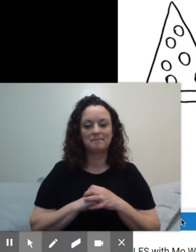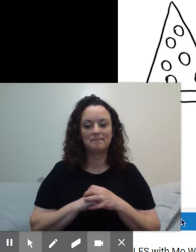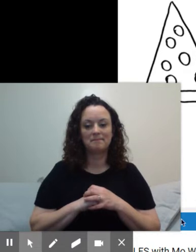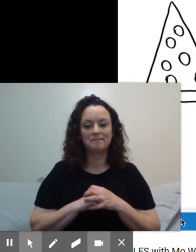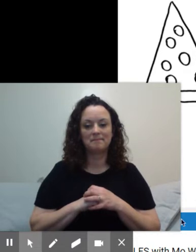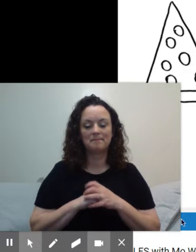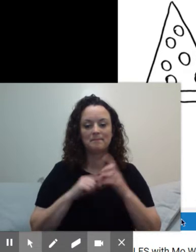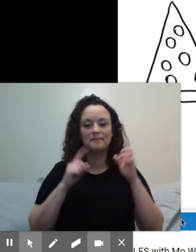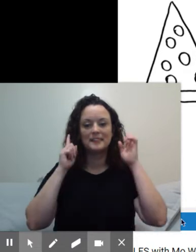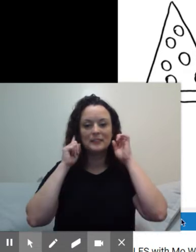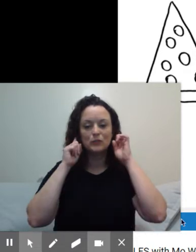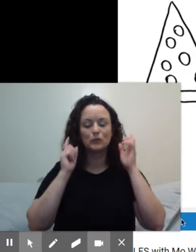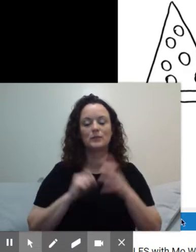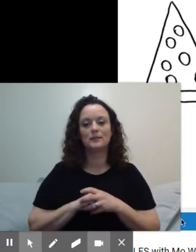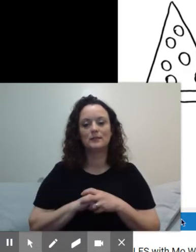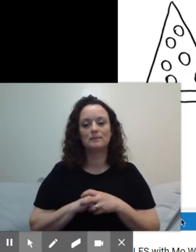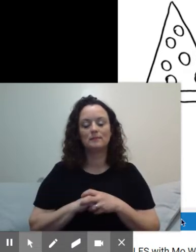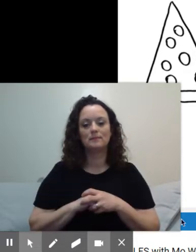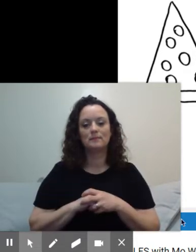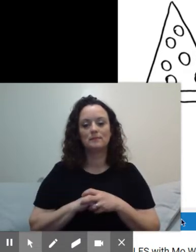Some ears.